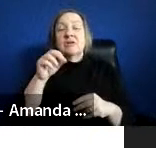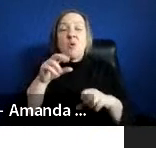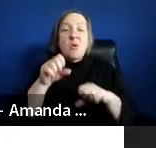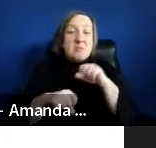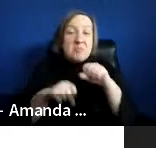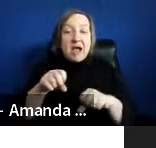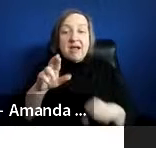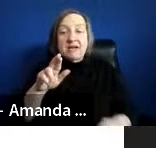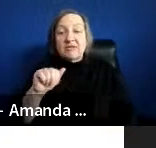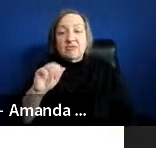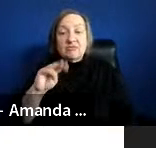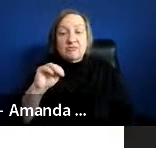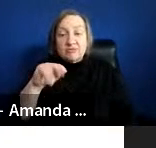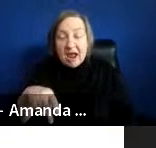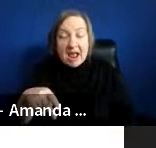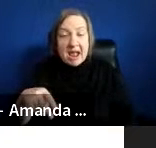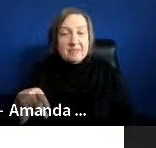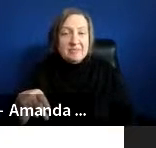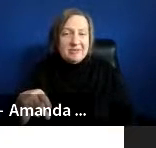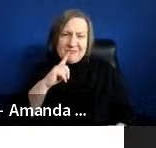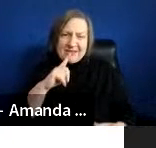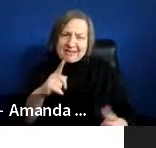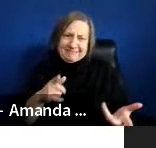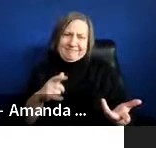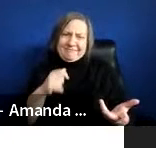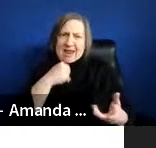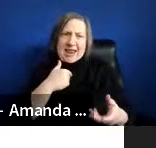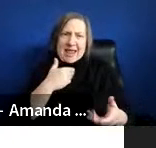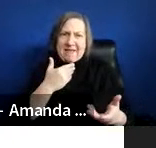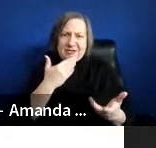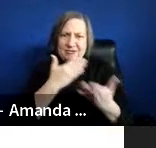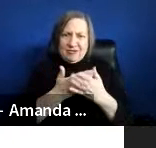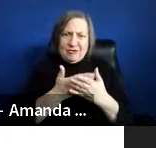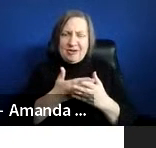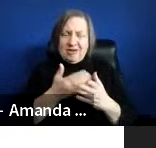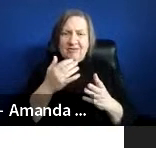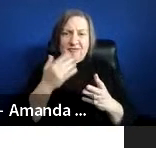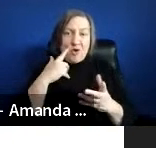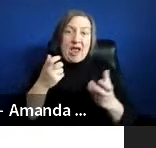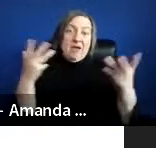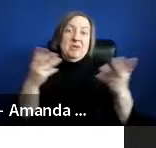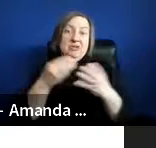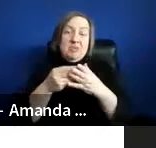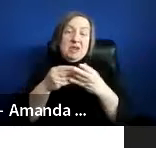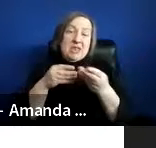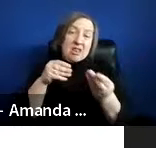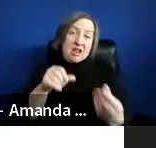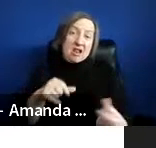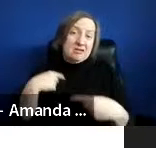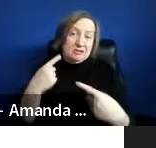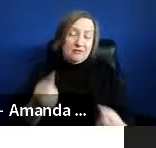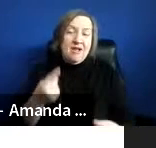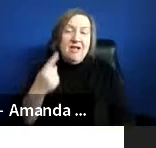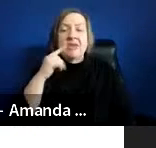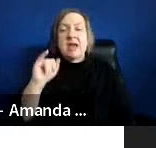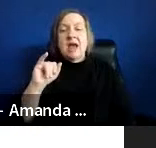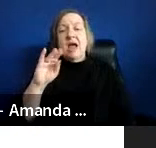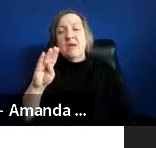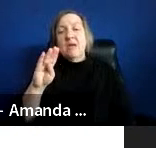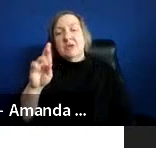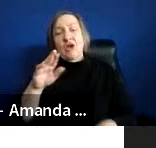ramp. They're pretty lacking, frankly, for the amount of money that's been expended so far. I think the IBR's